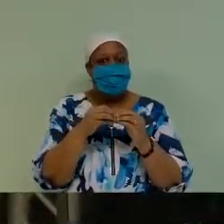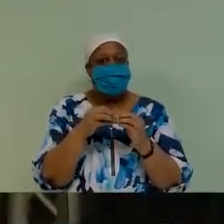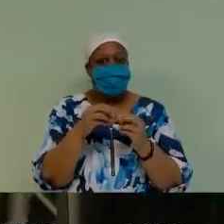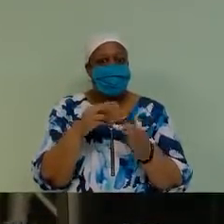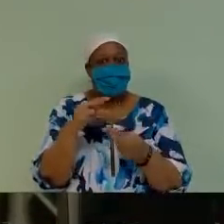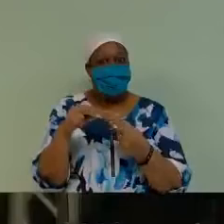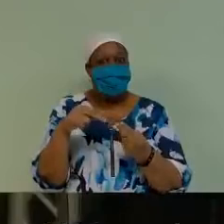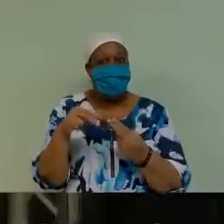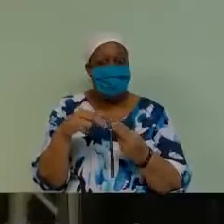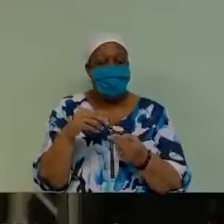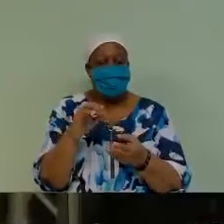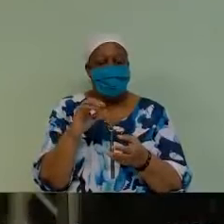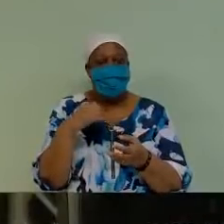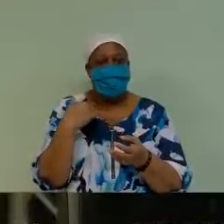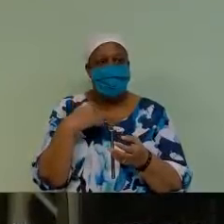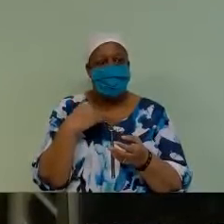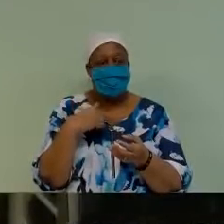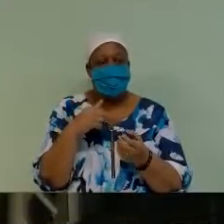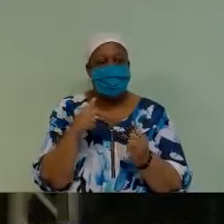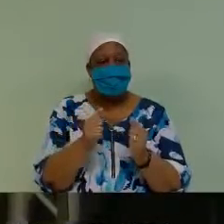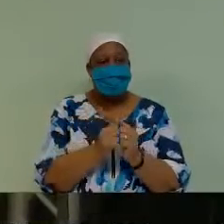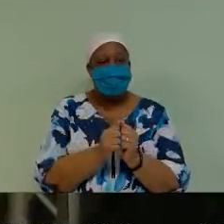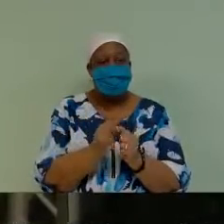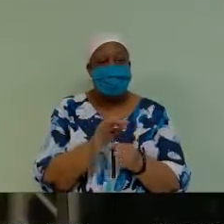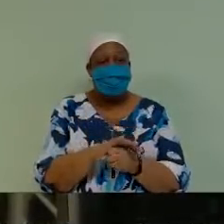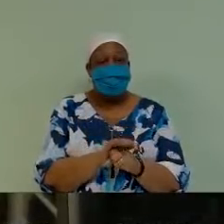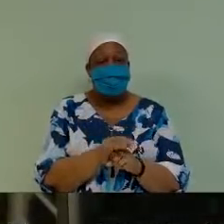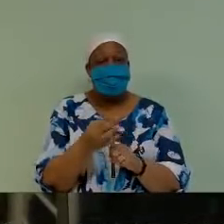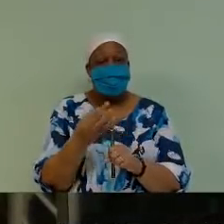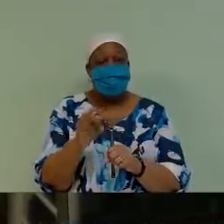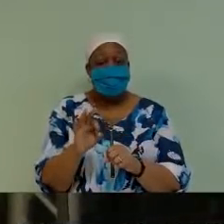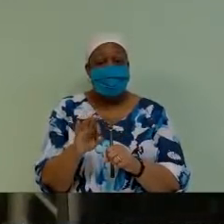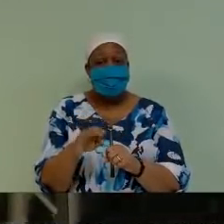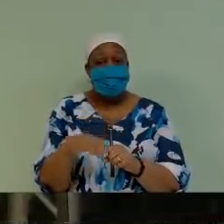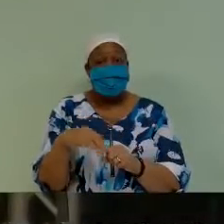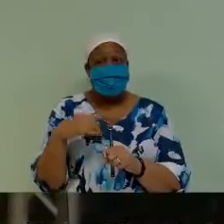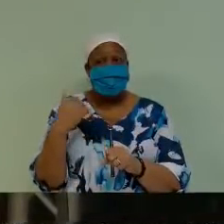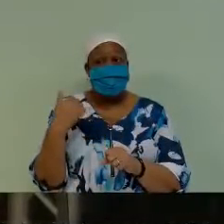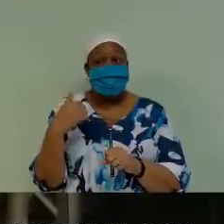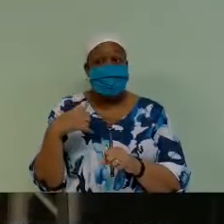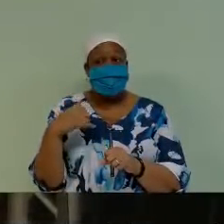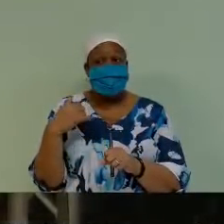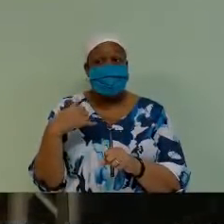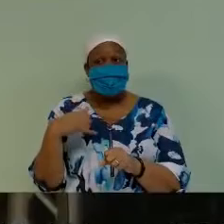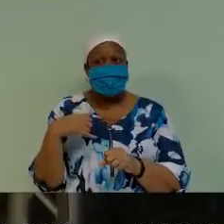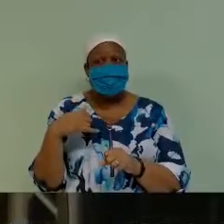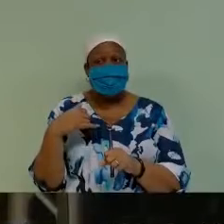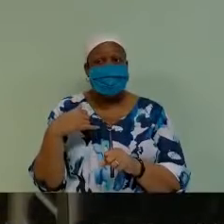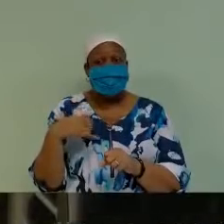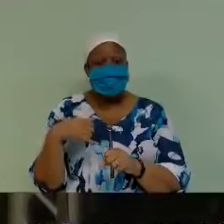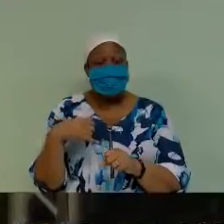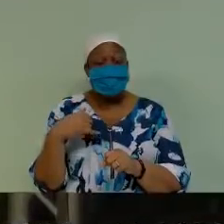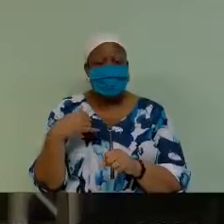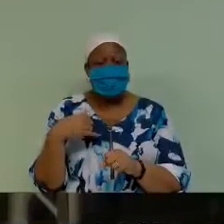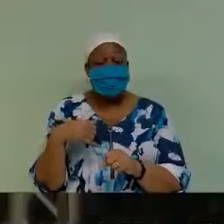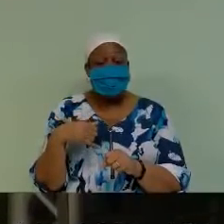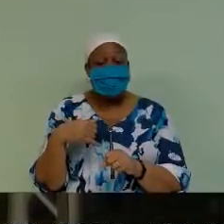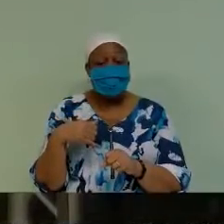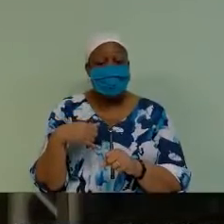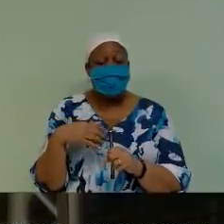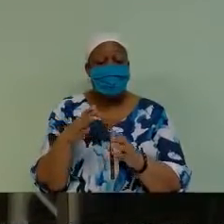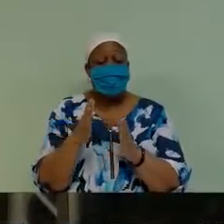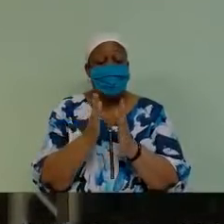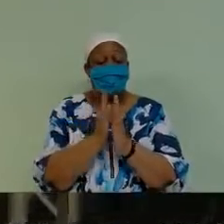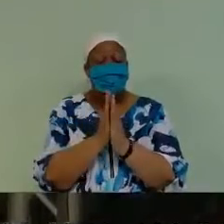with now with the COVID-19 pandemic. We pray that we will be